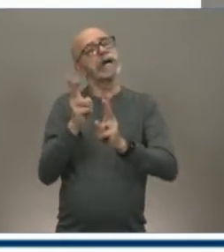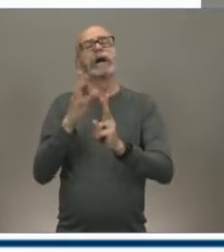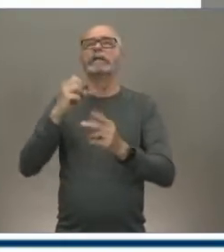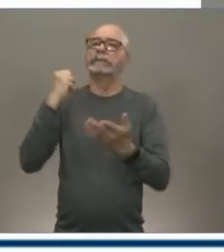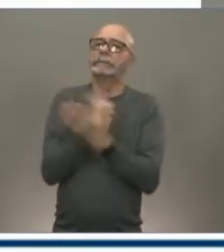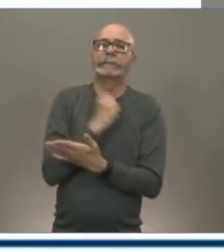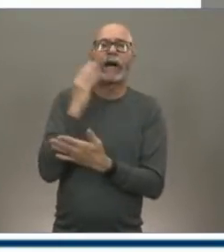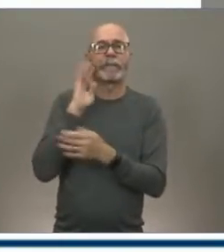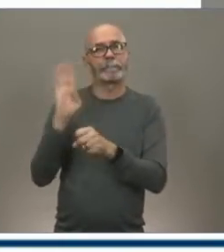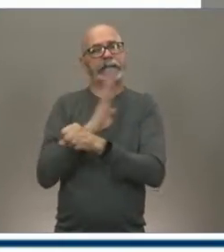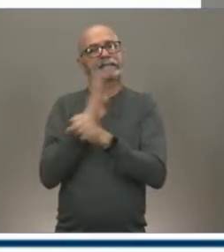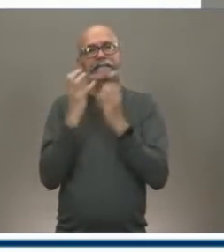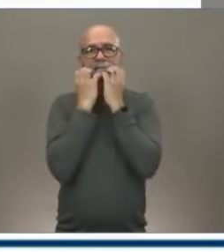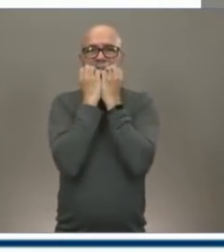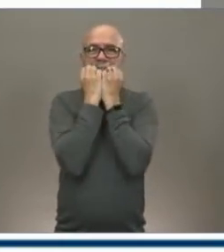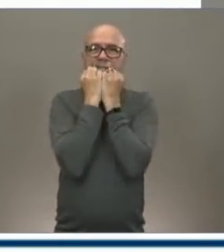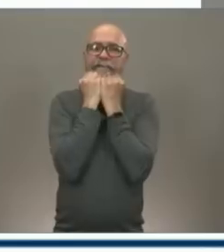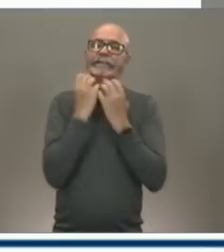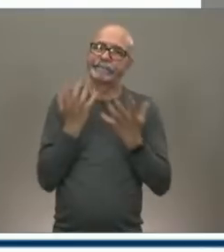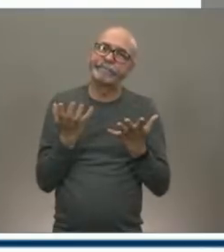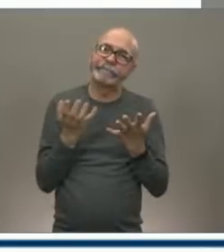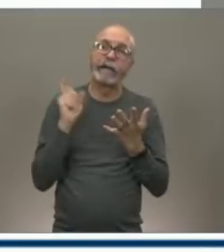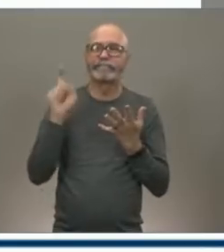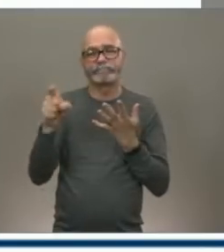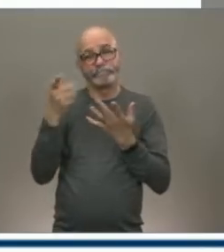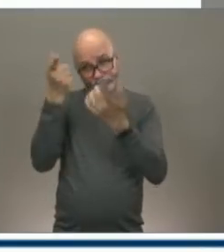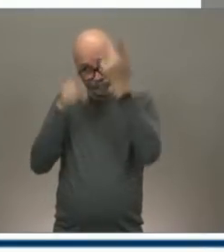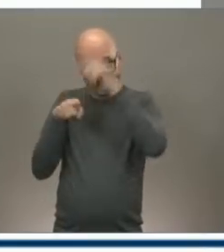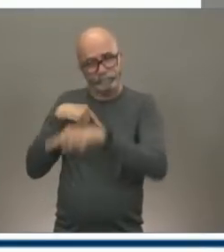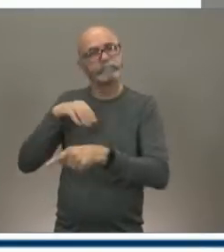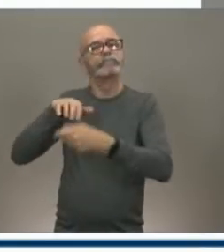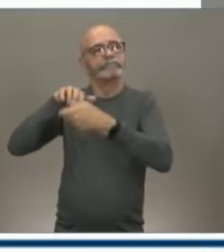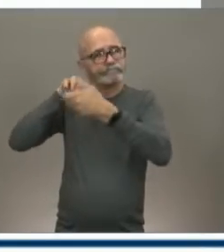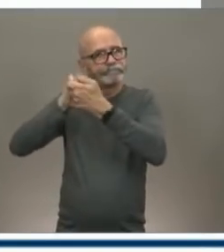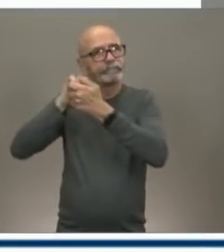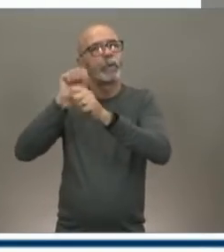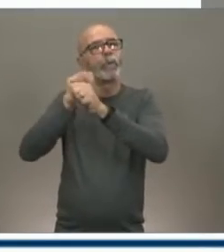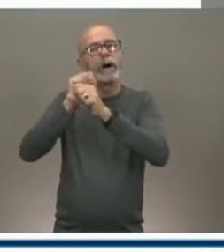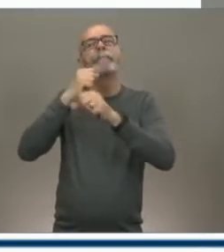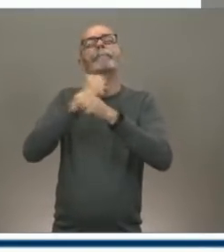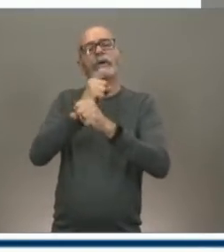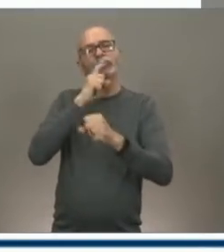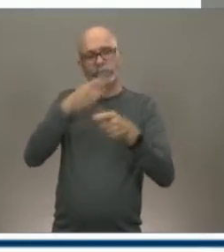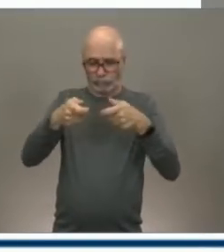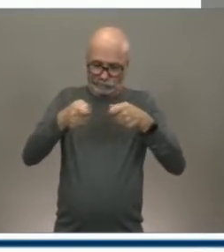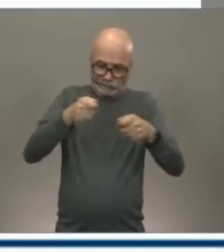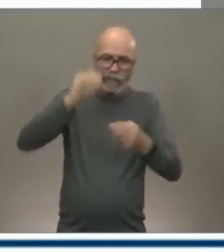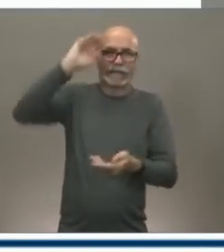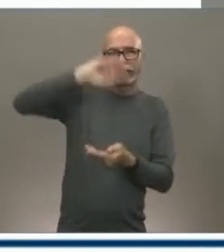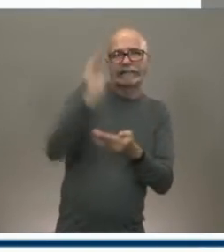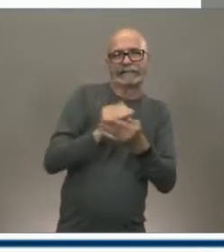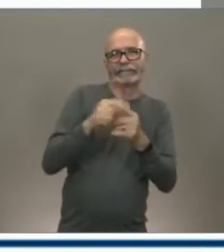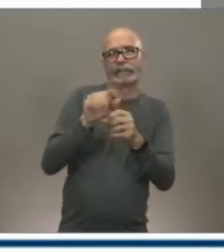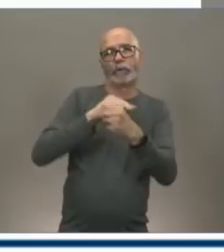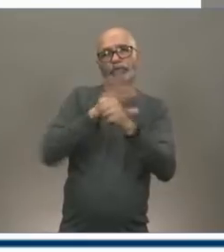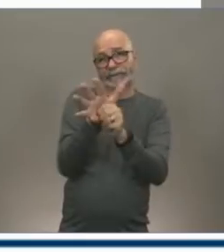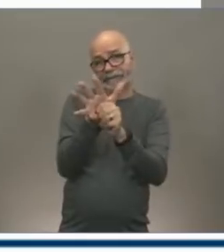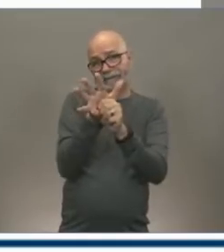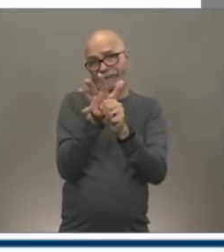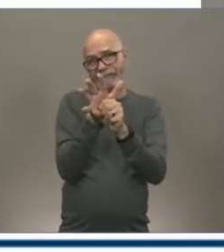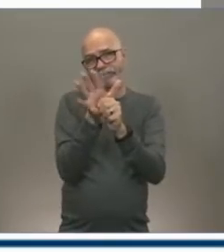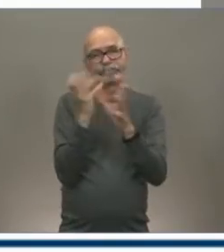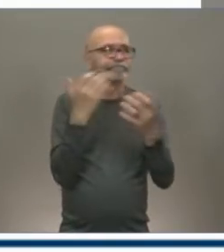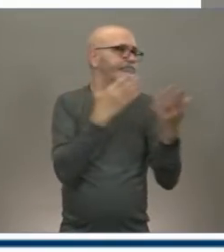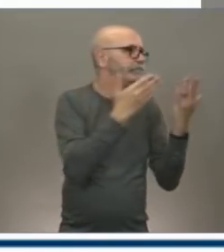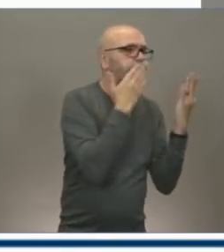being part of our collective effort to bring COVID back under control. So I want to thank everybody, including